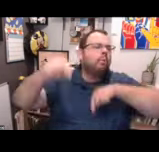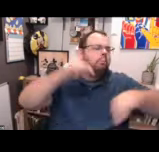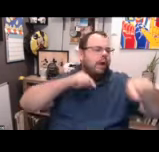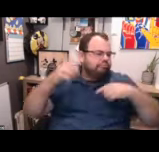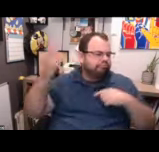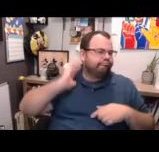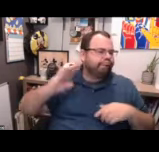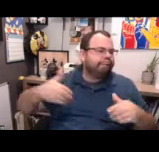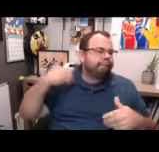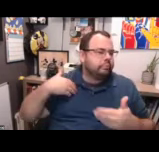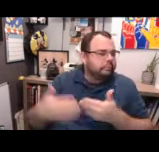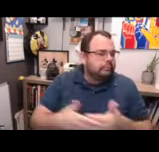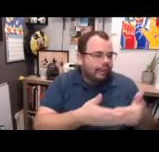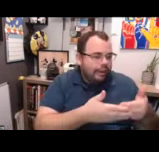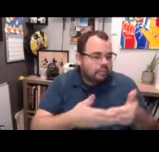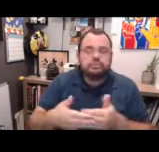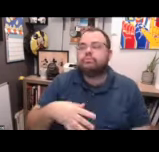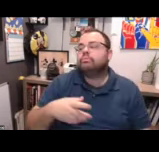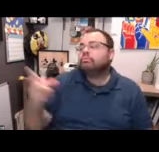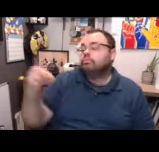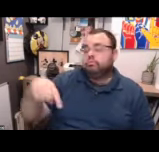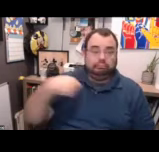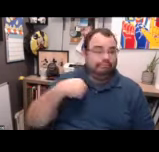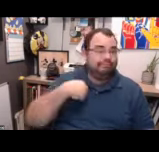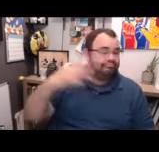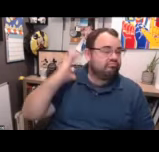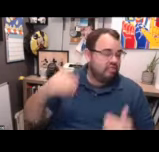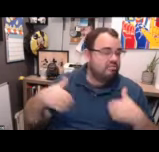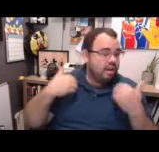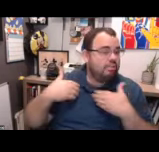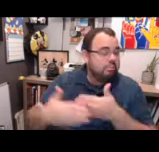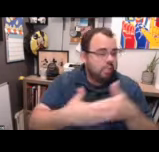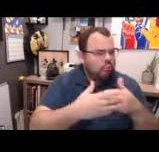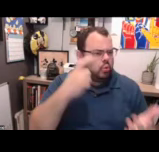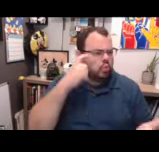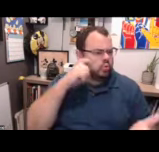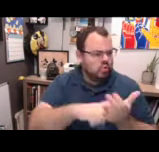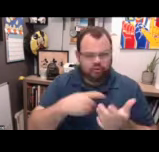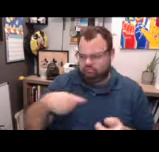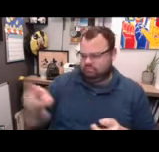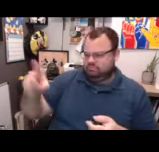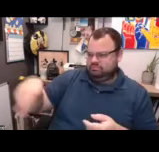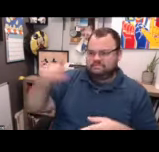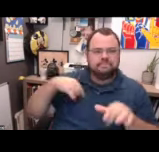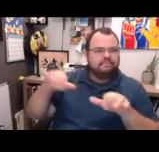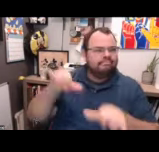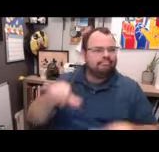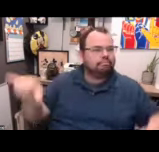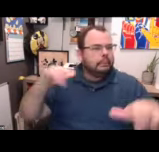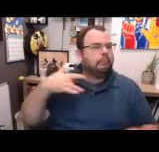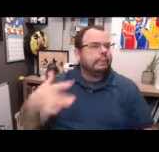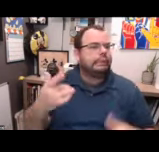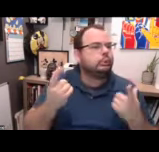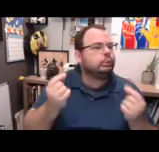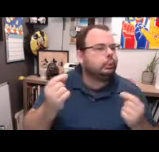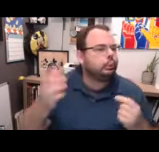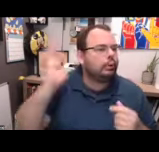far. So I want to go back to my upbringing and my early life. So I did